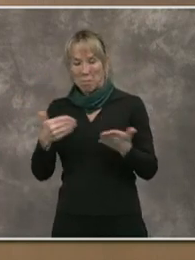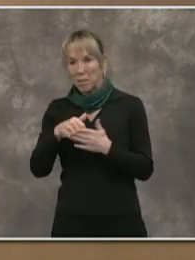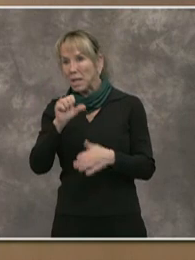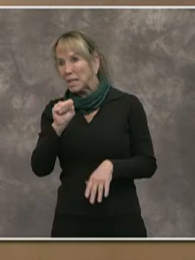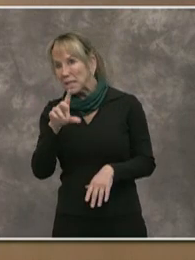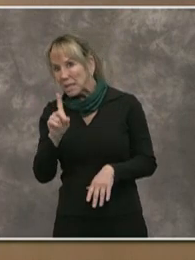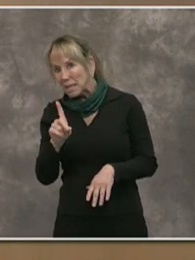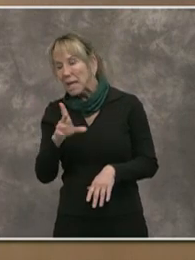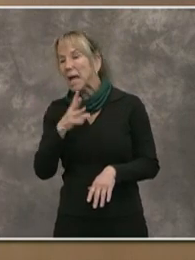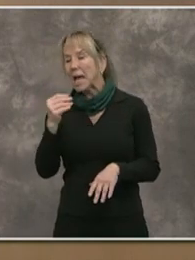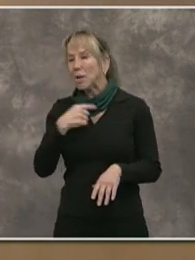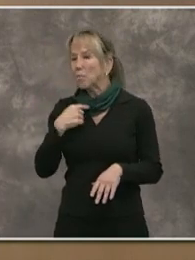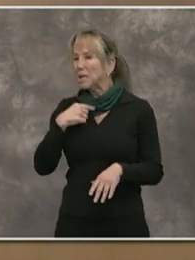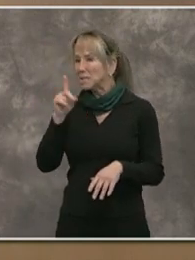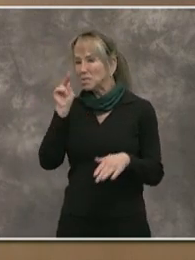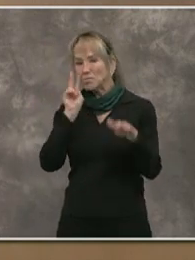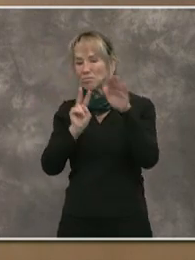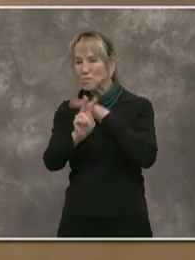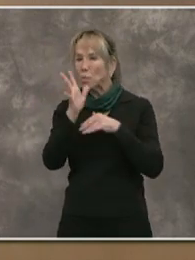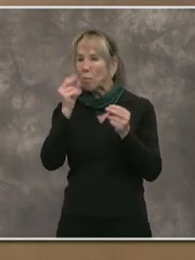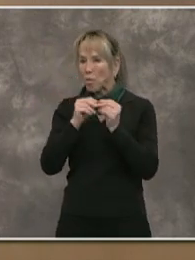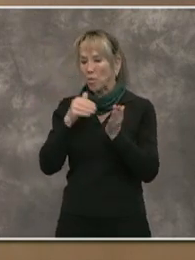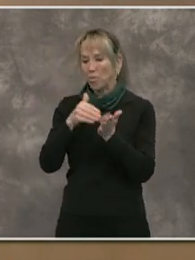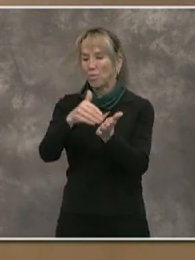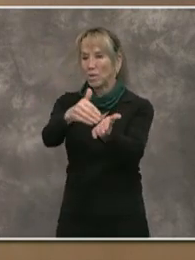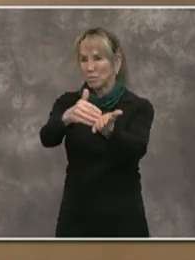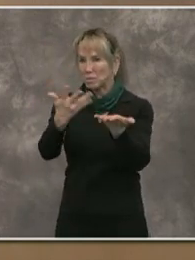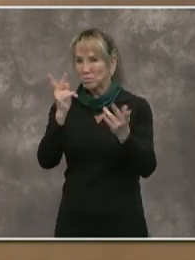will be more frequent. The important